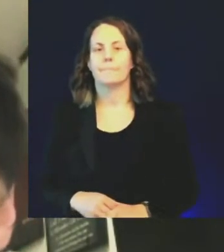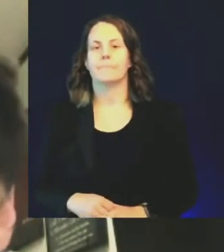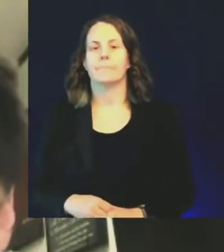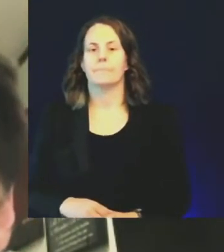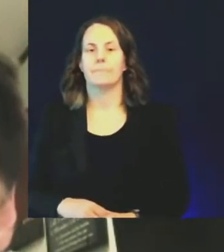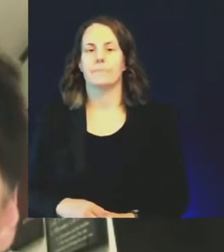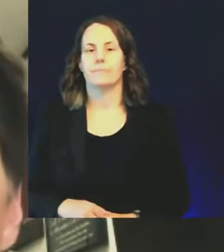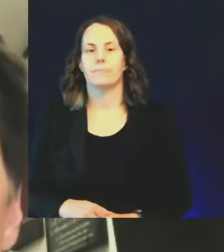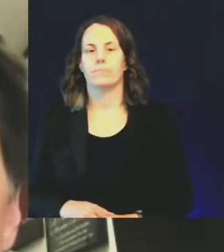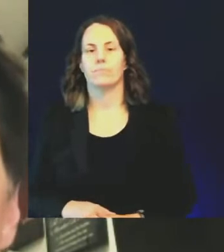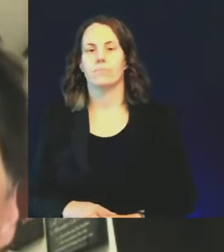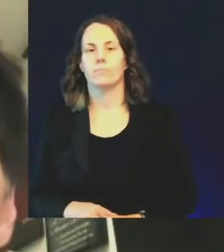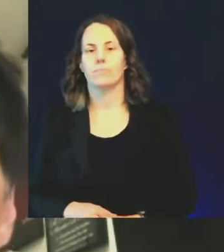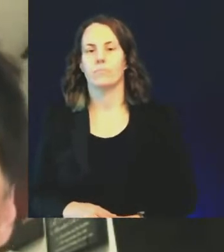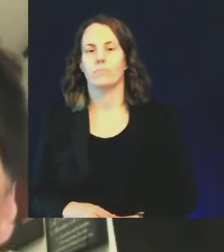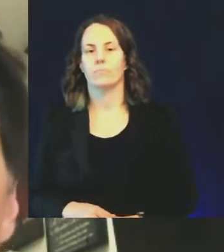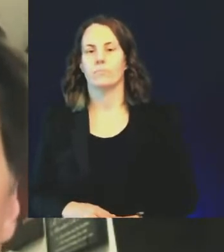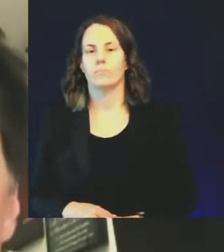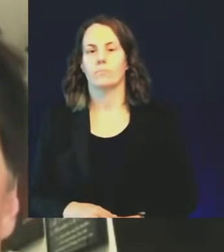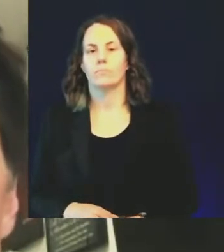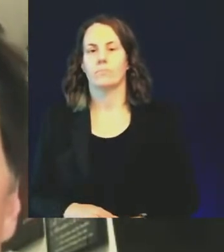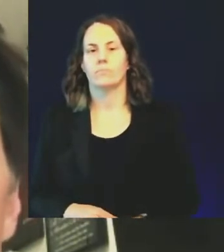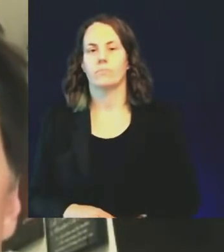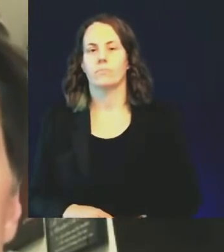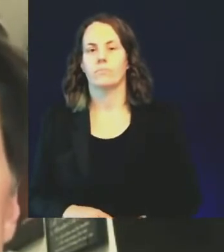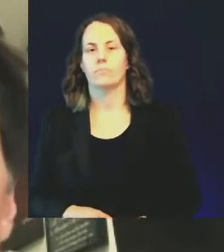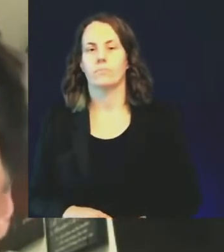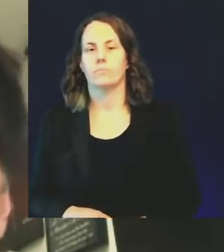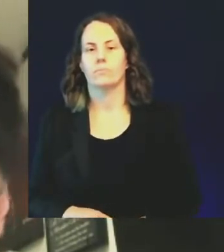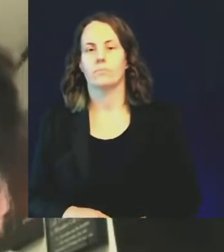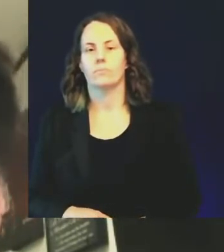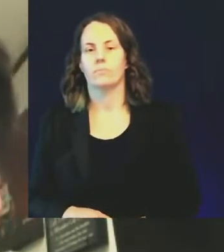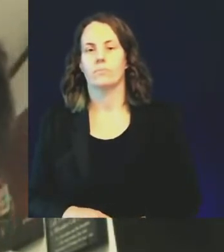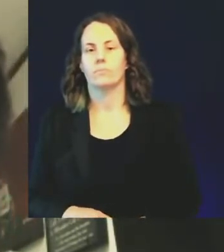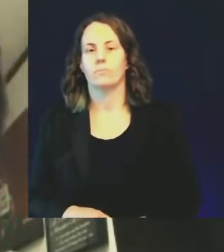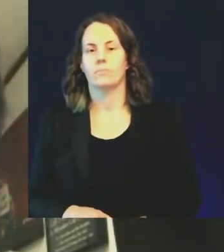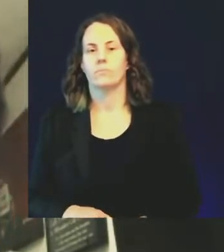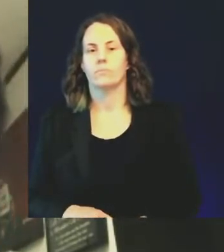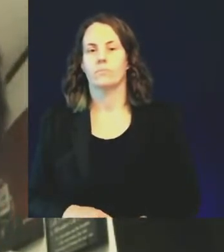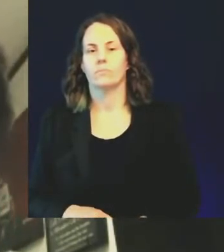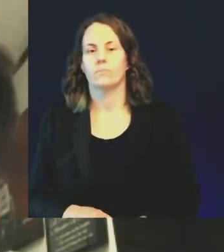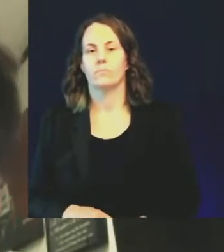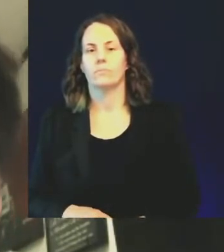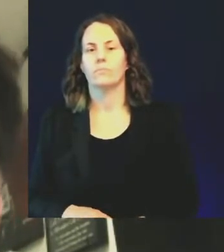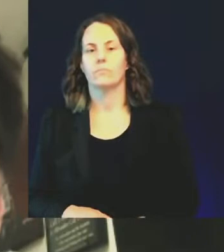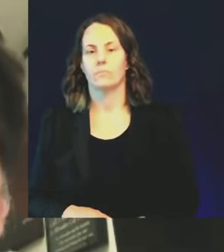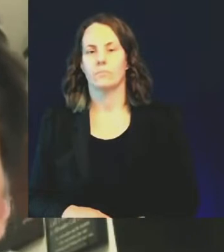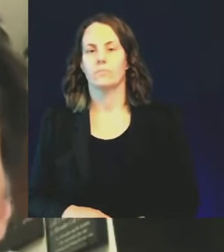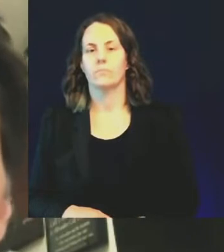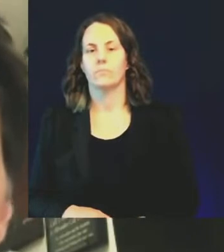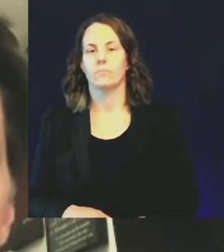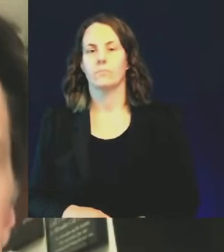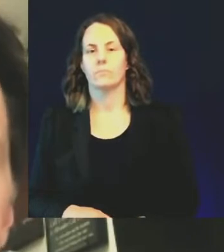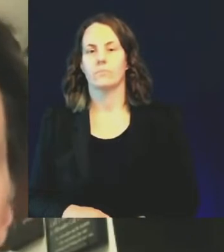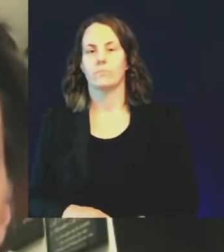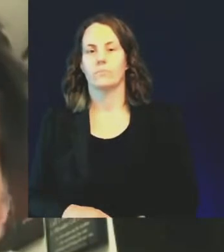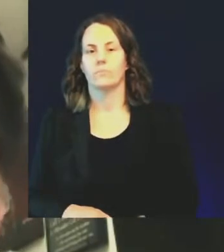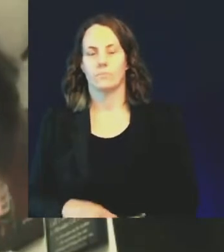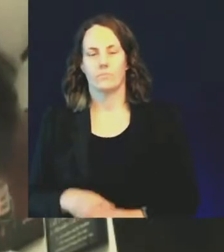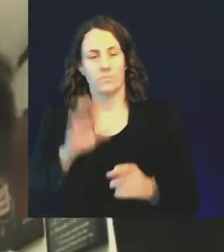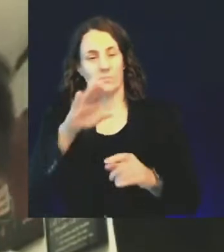that when multiple layers of prevention strategy are successfully implemented, mask wearing and physical distancing